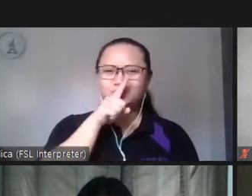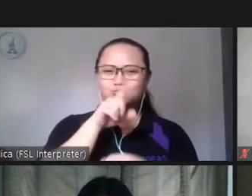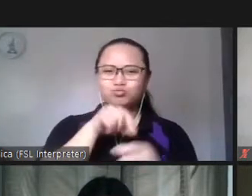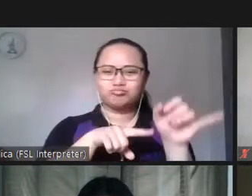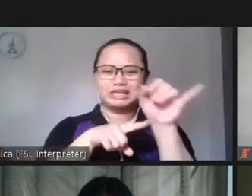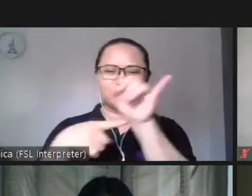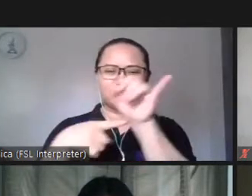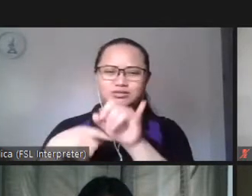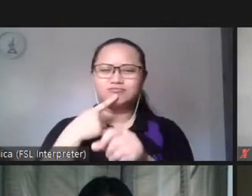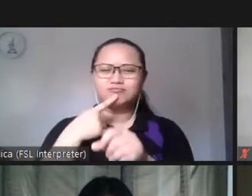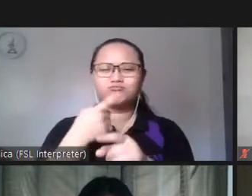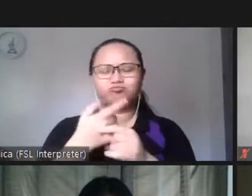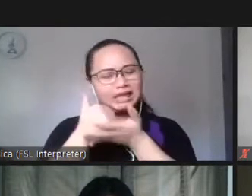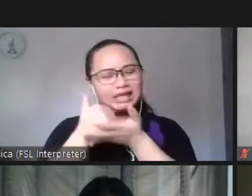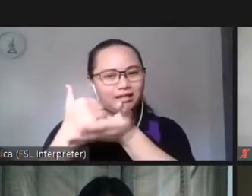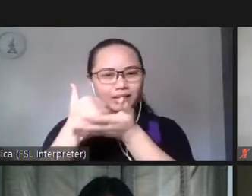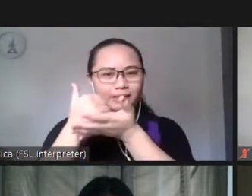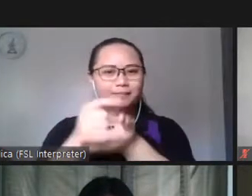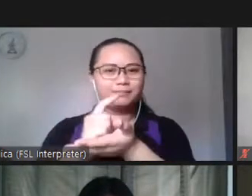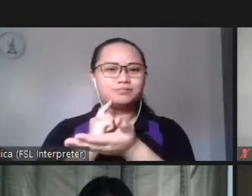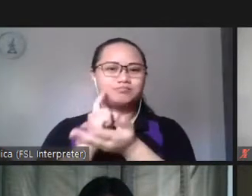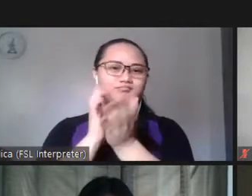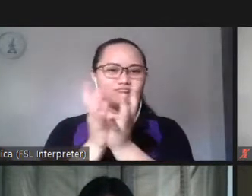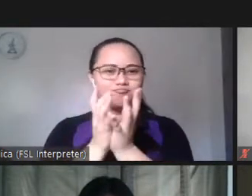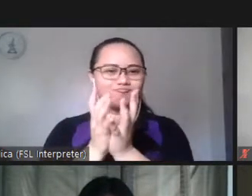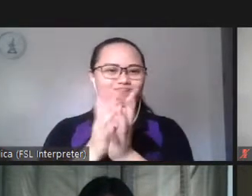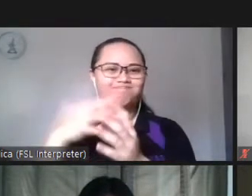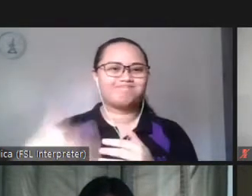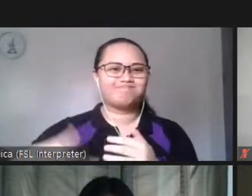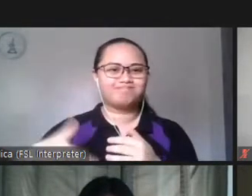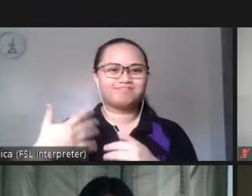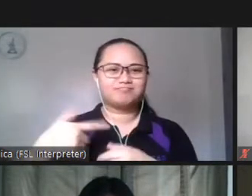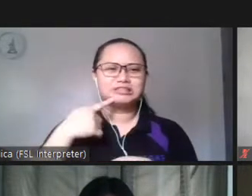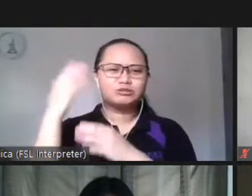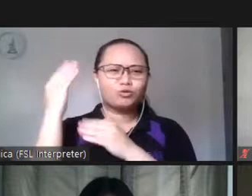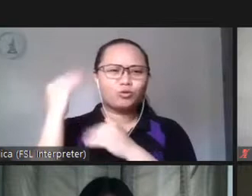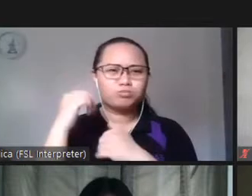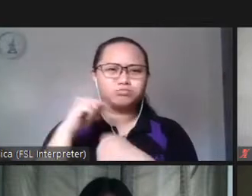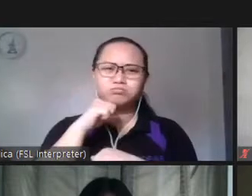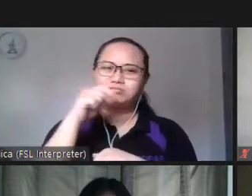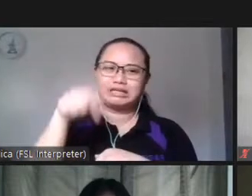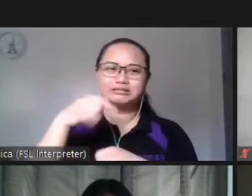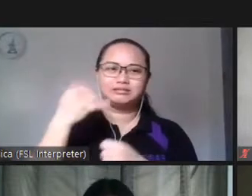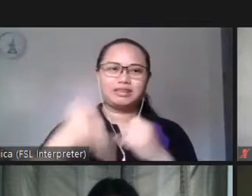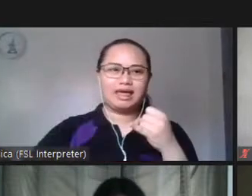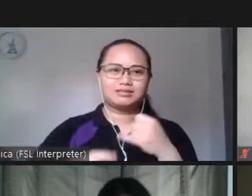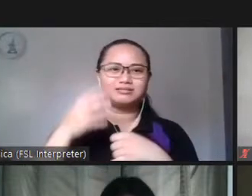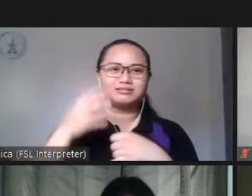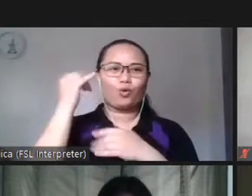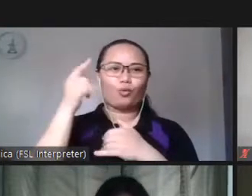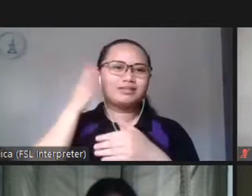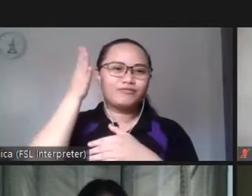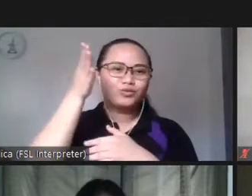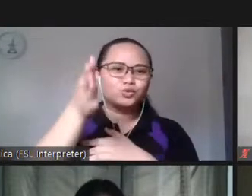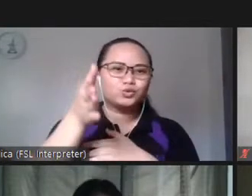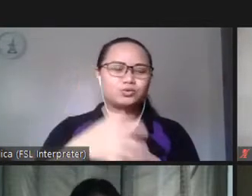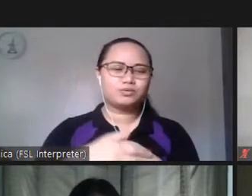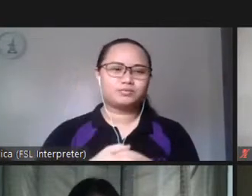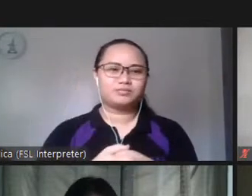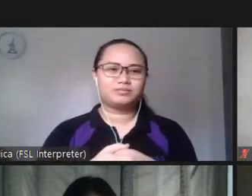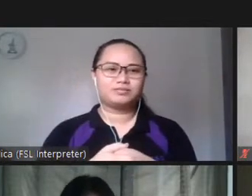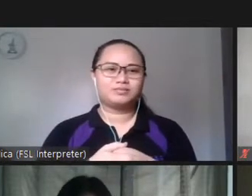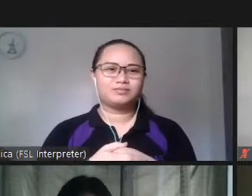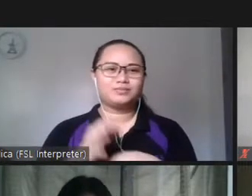tulong na to para sa deaf community. And I hope na hindi ito yung last. Sana in the future, pag na-lift na